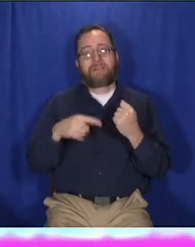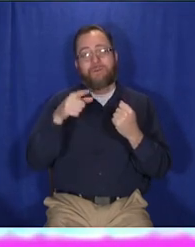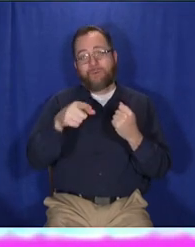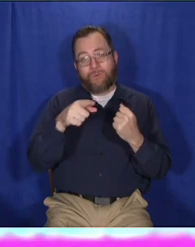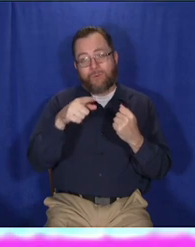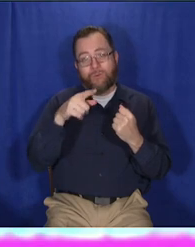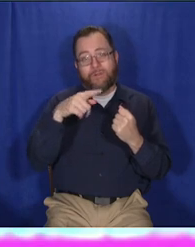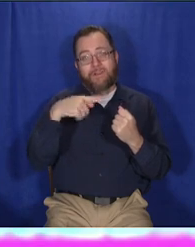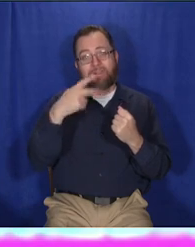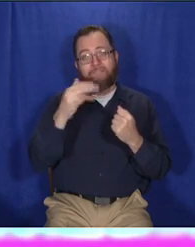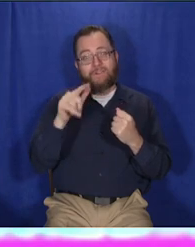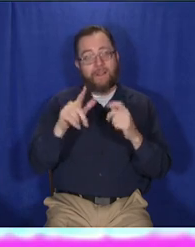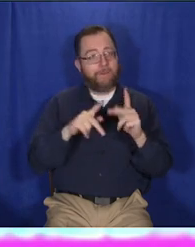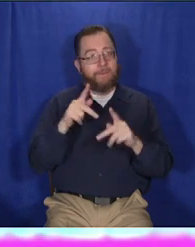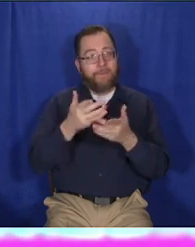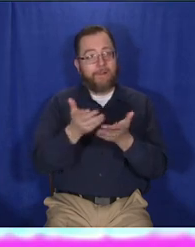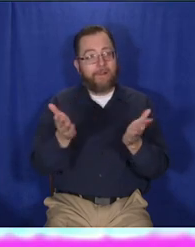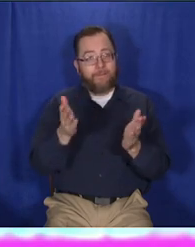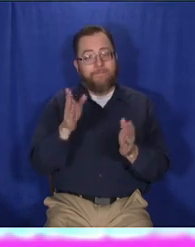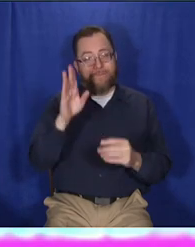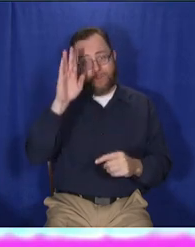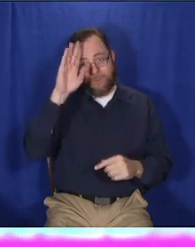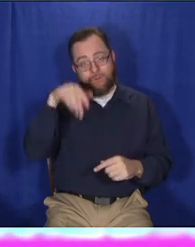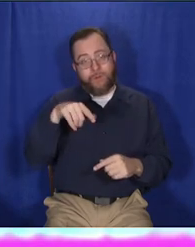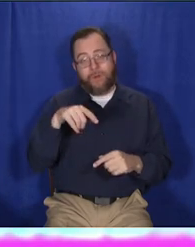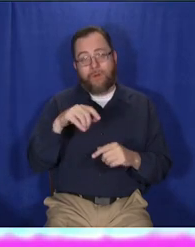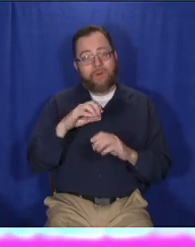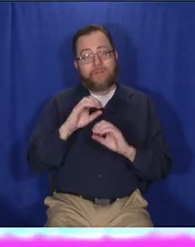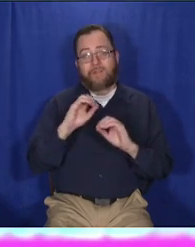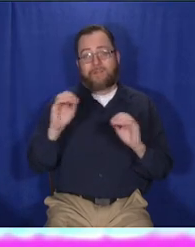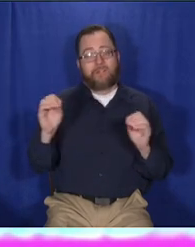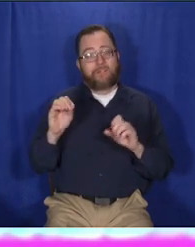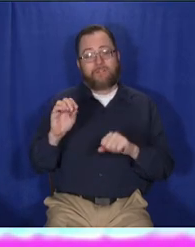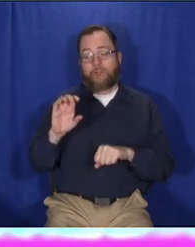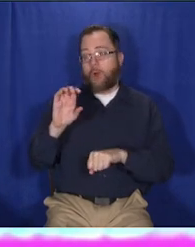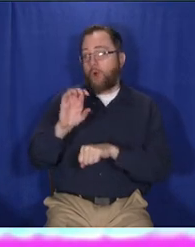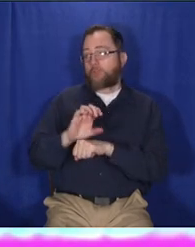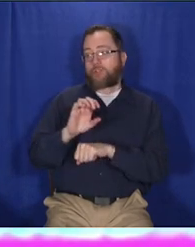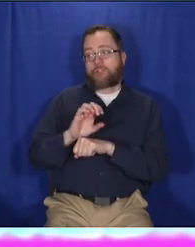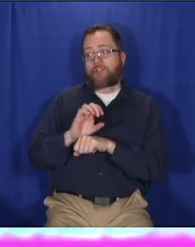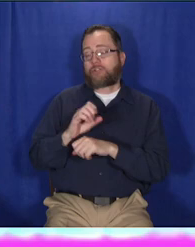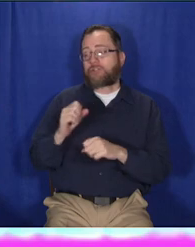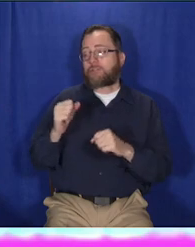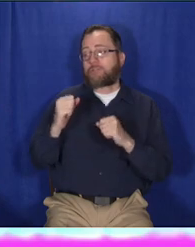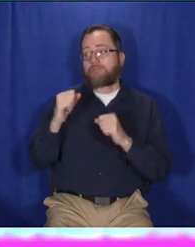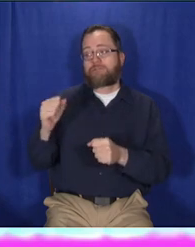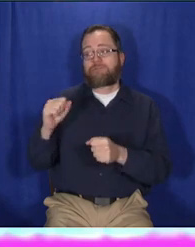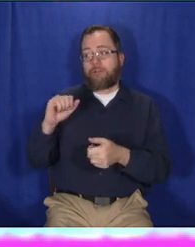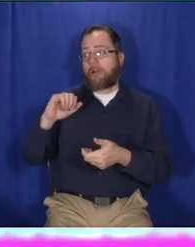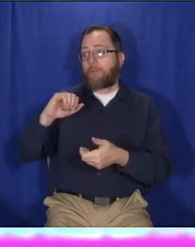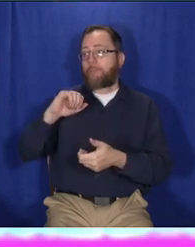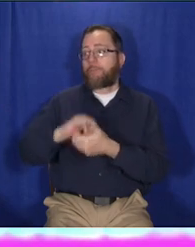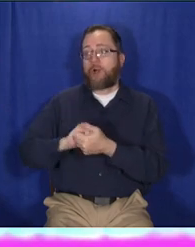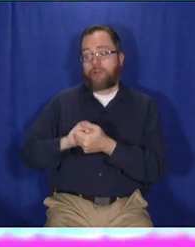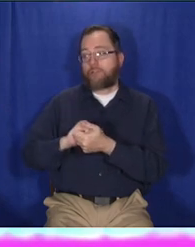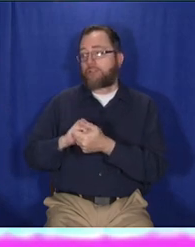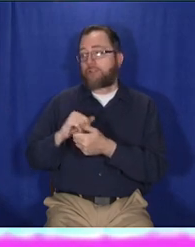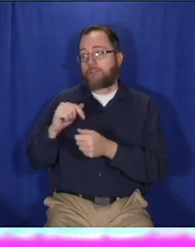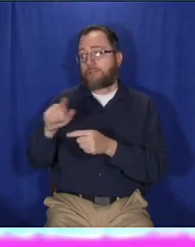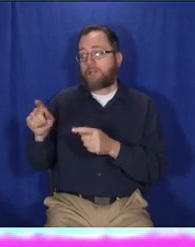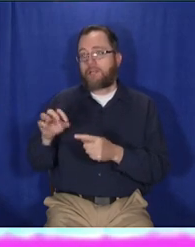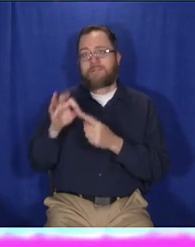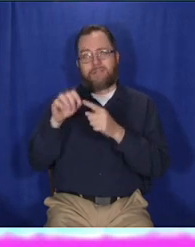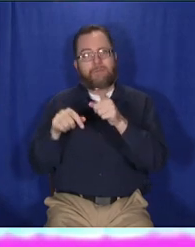the gospel, when I left Macedonia, no church entered into partnership with me in giving and receiving except